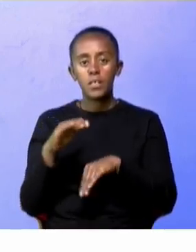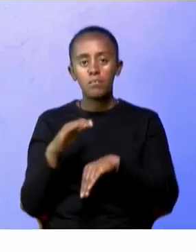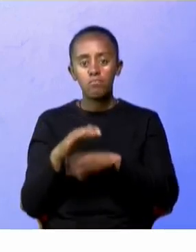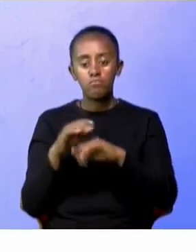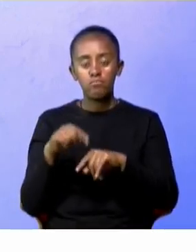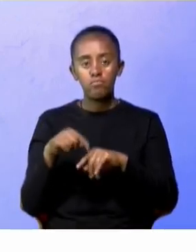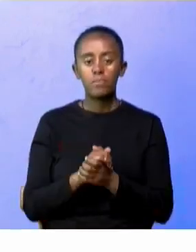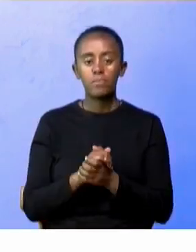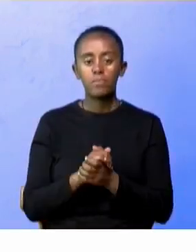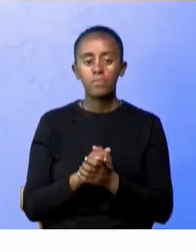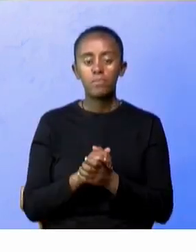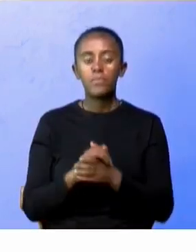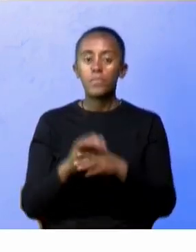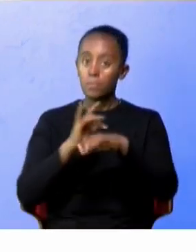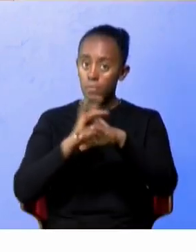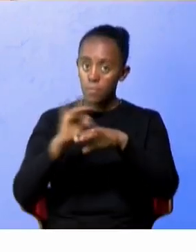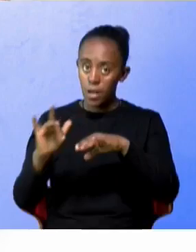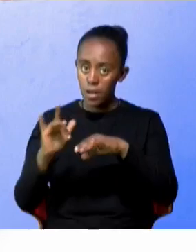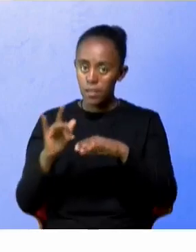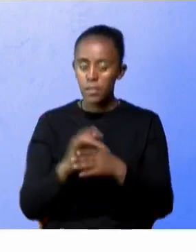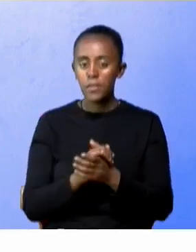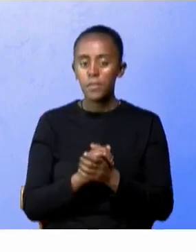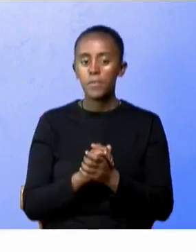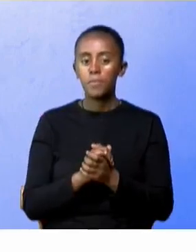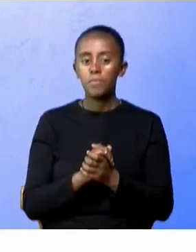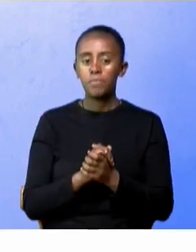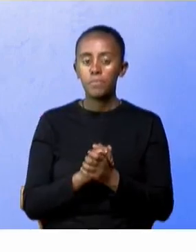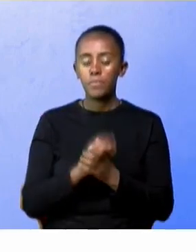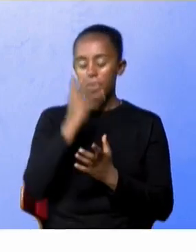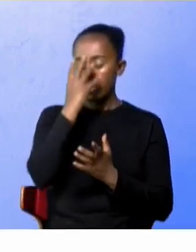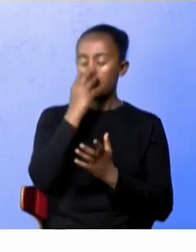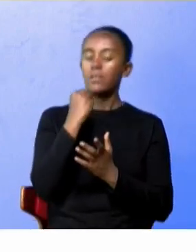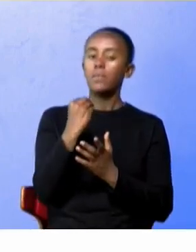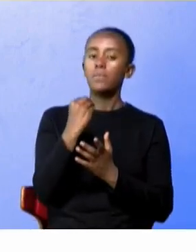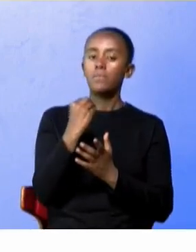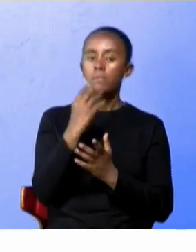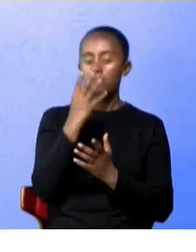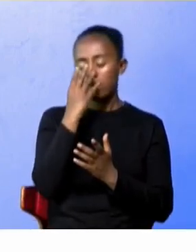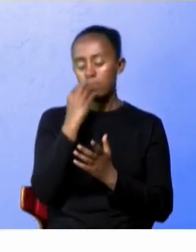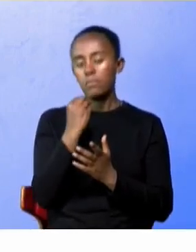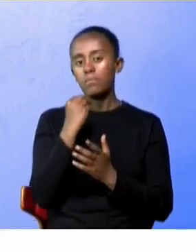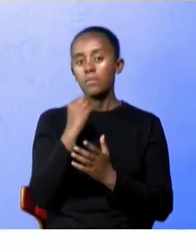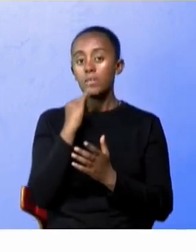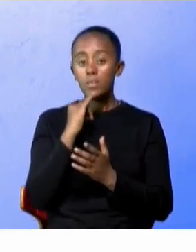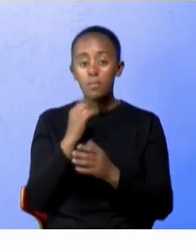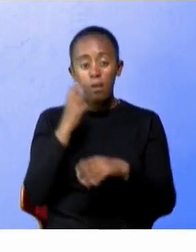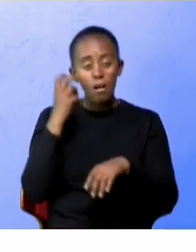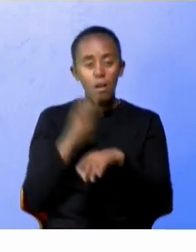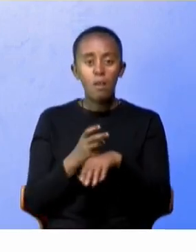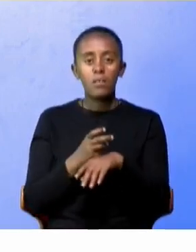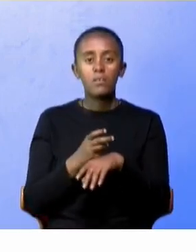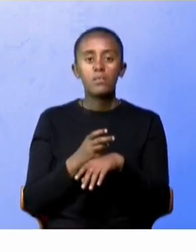Number three, blank sleep is hard